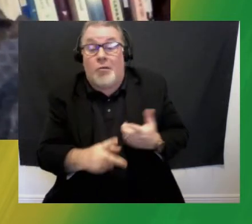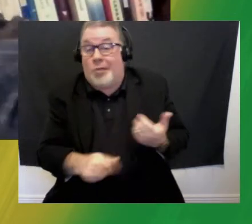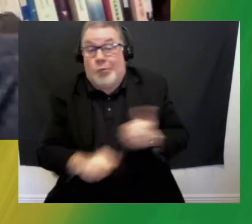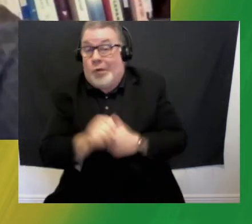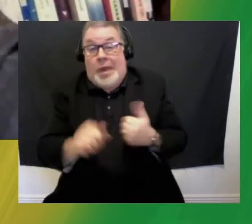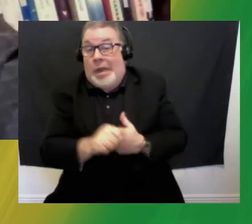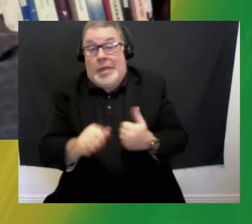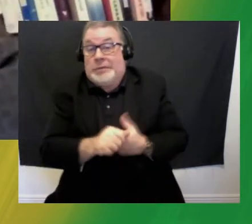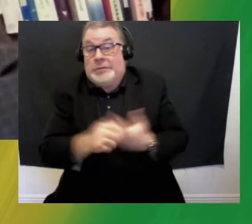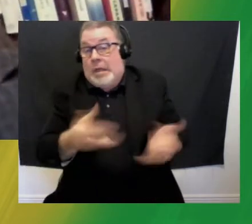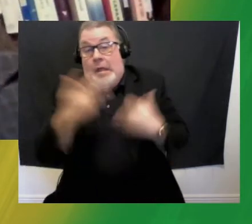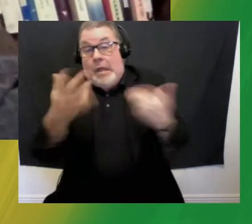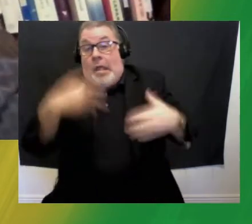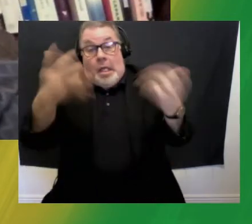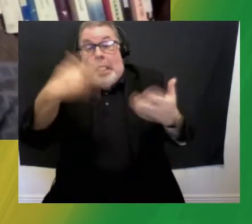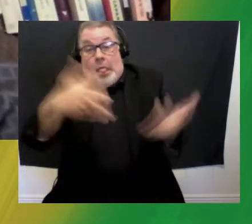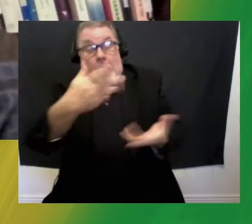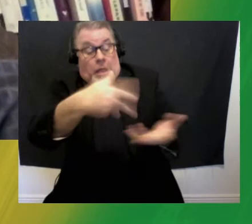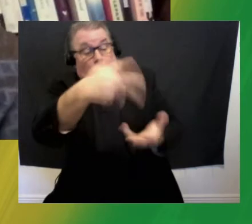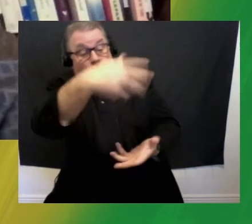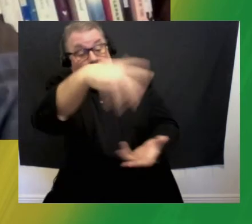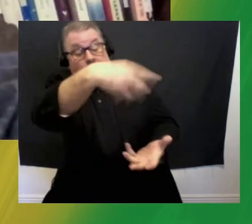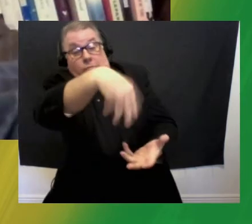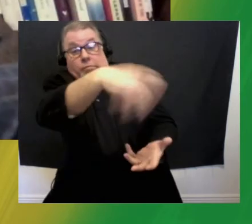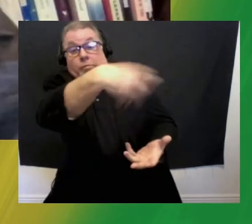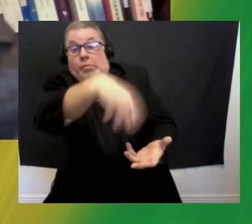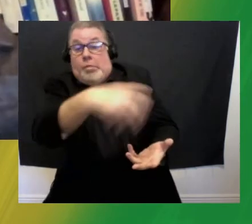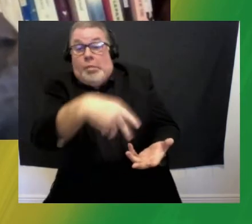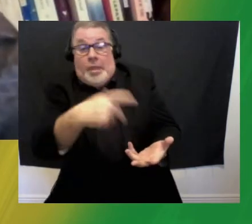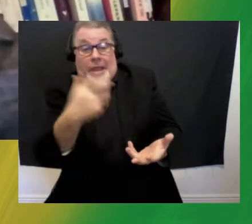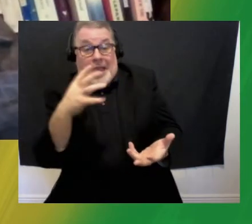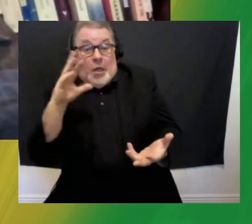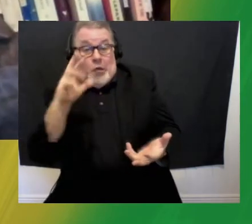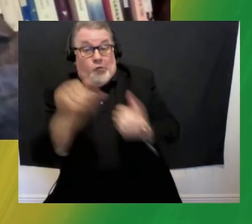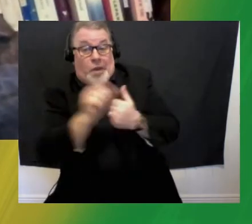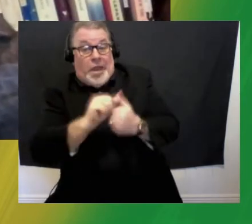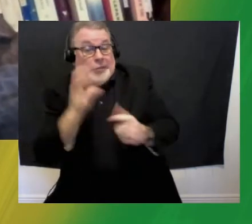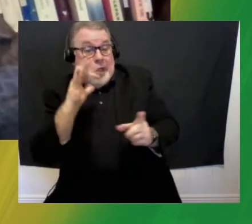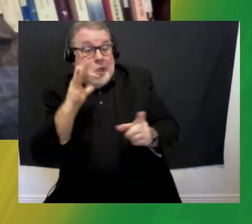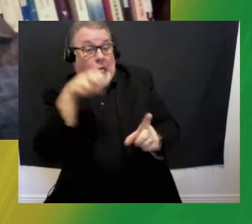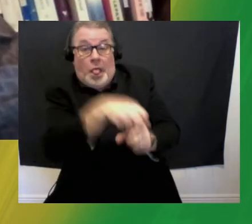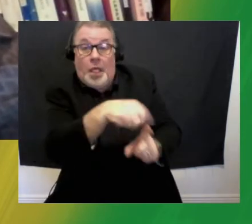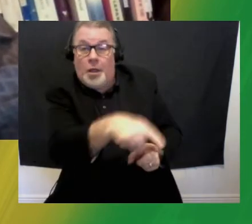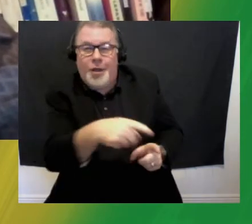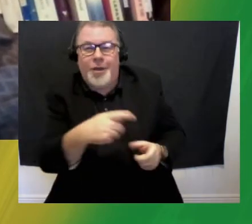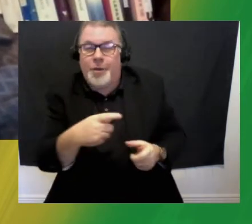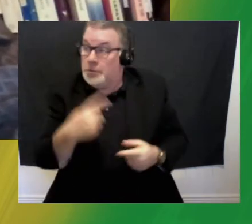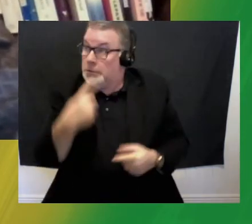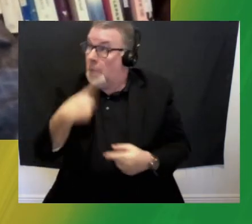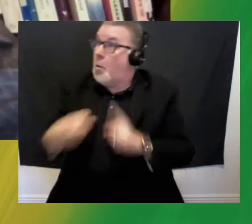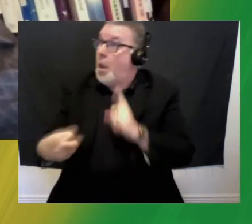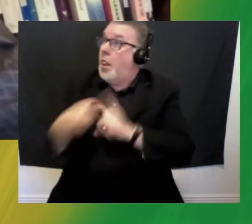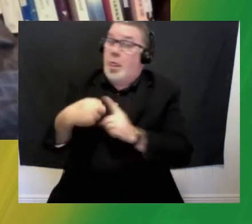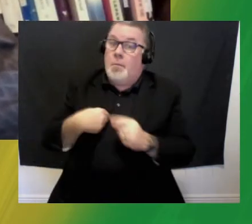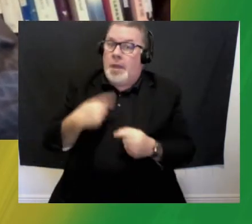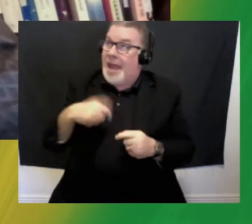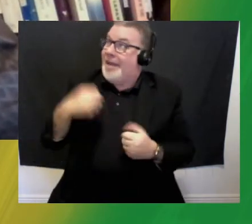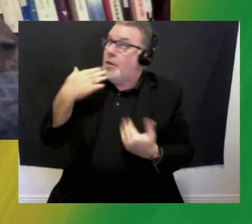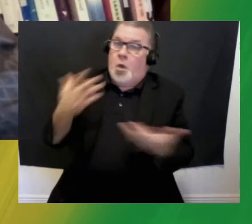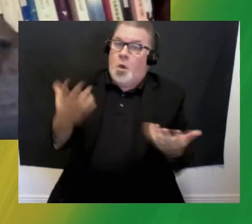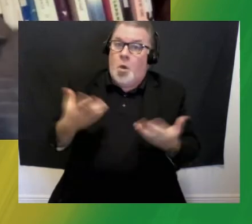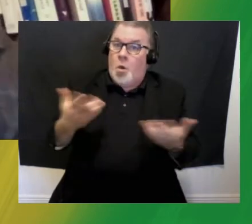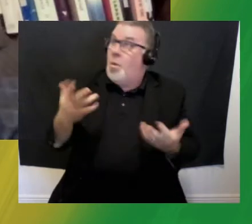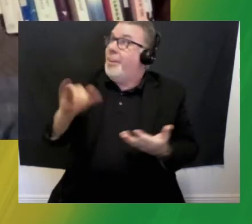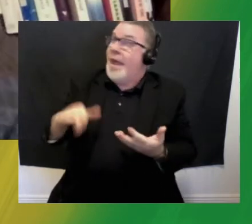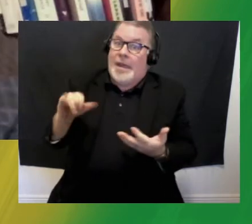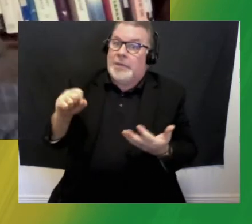floating. You're at it. Like it's coming for you. Like, well, what? Could y'all tell me what's coming for me? Because I need to sort of know what it